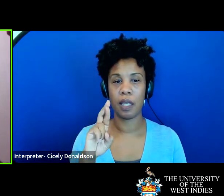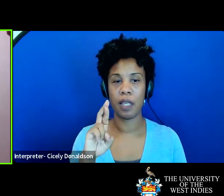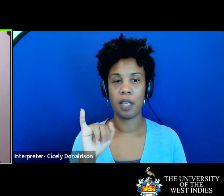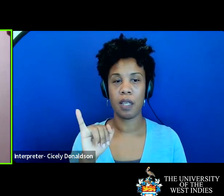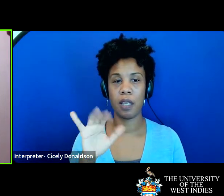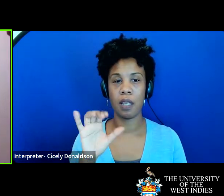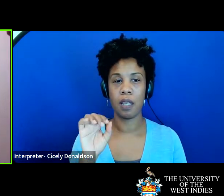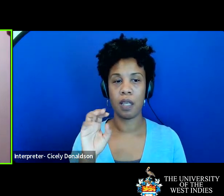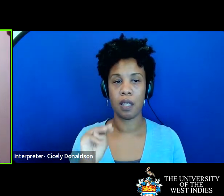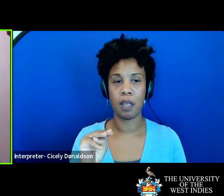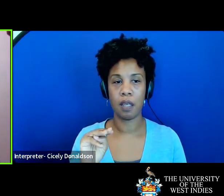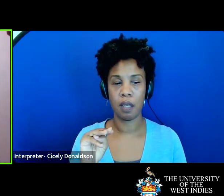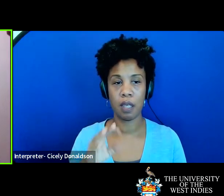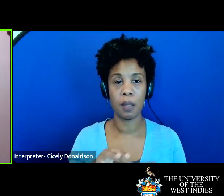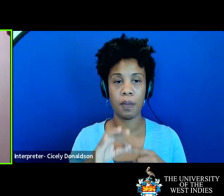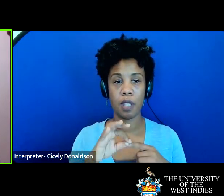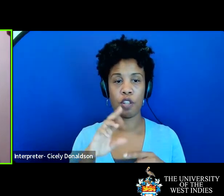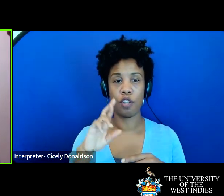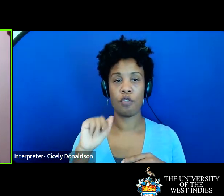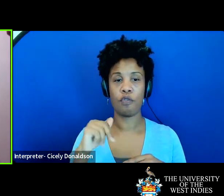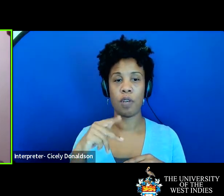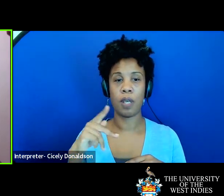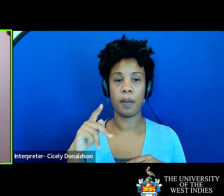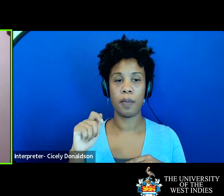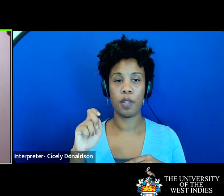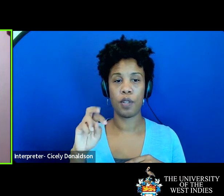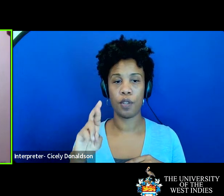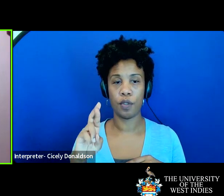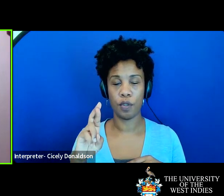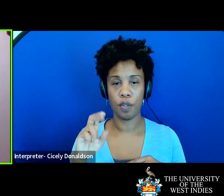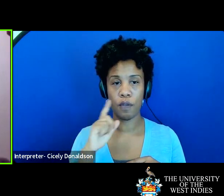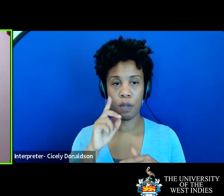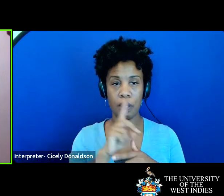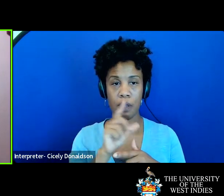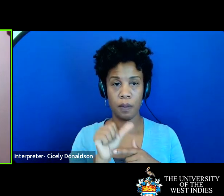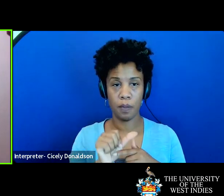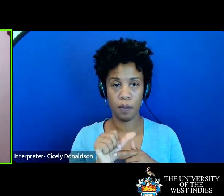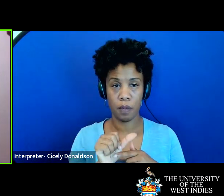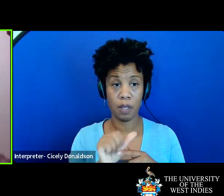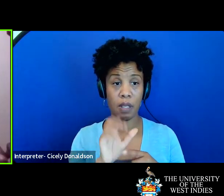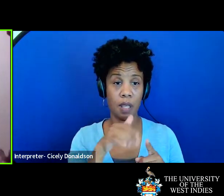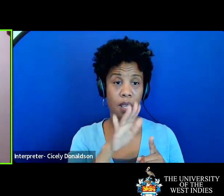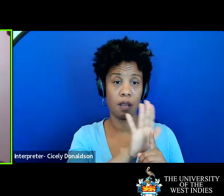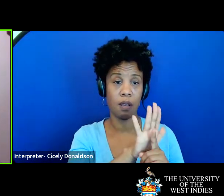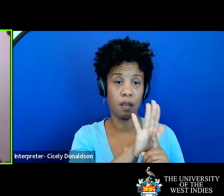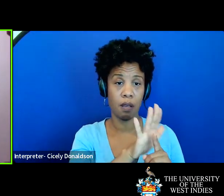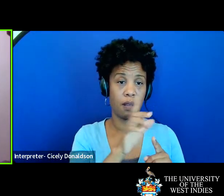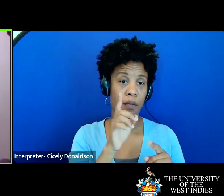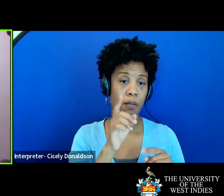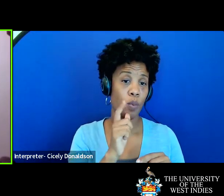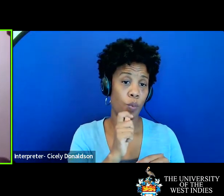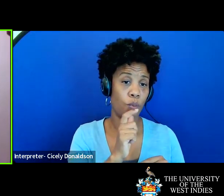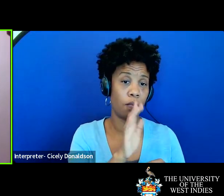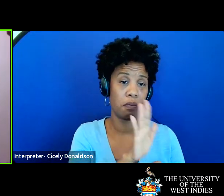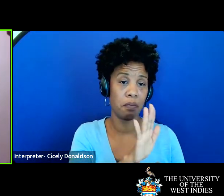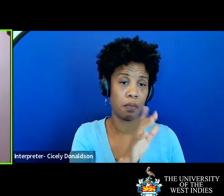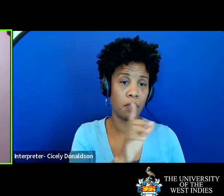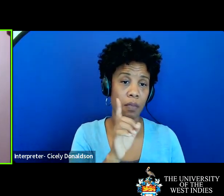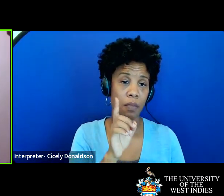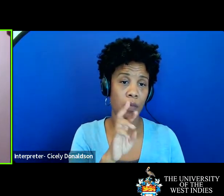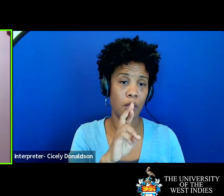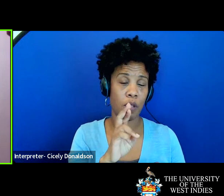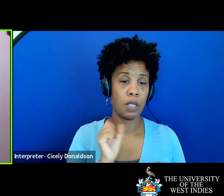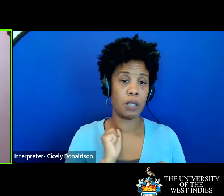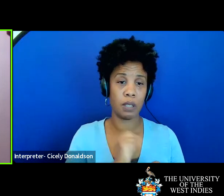disabilities, special rapporteur on disabilities, which you know is Senator Dr. Floyd Morris. This is the